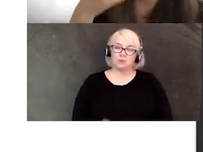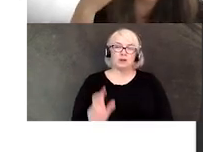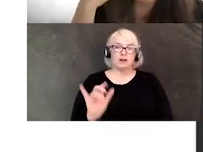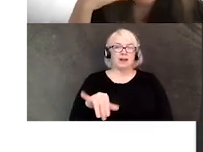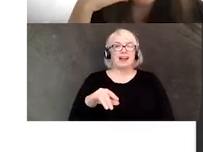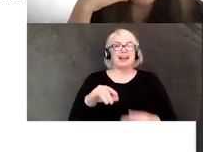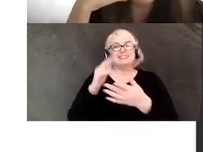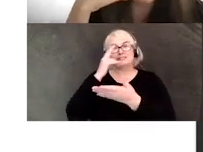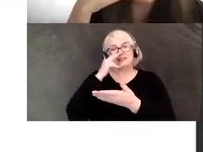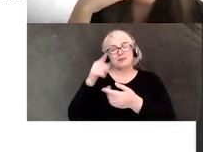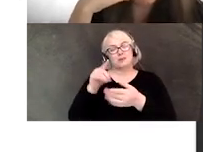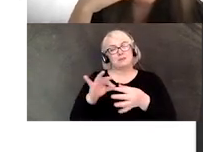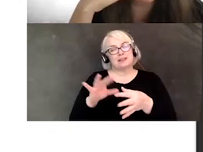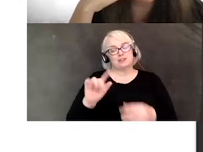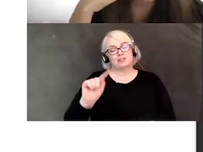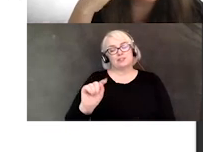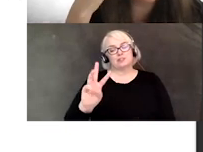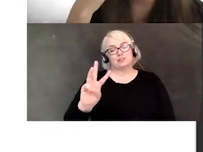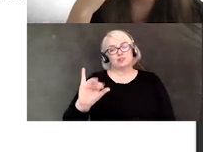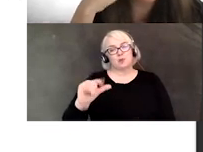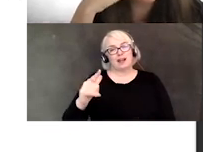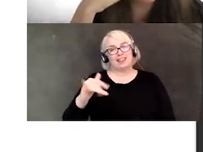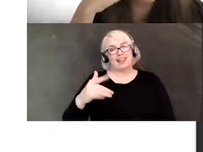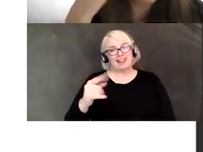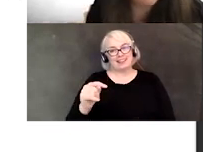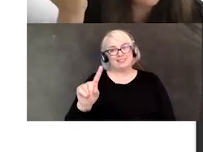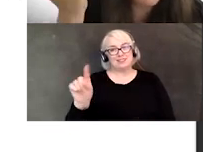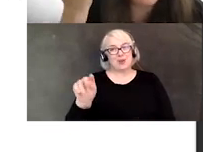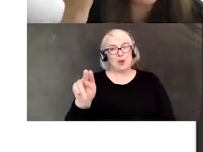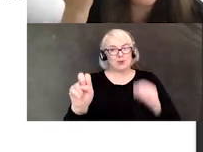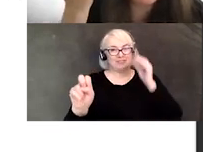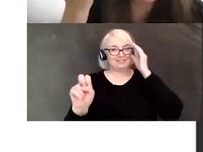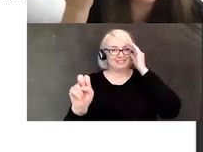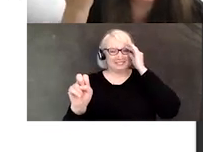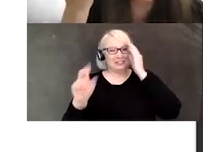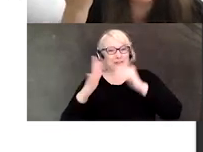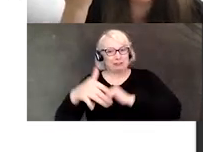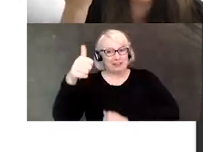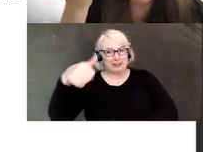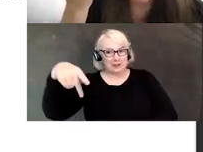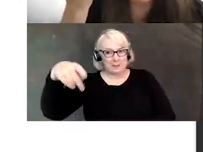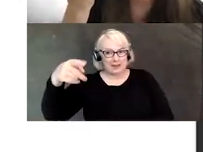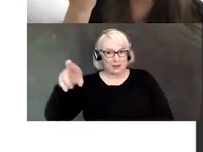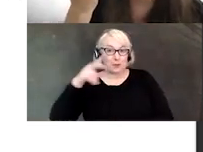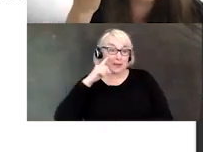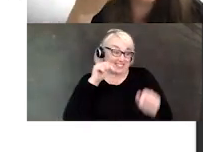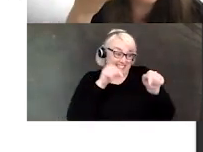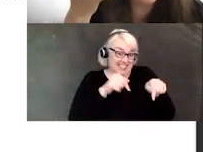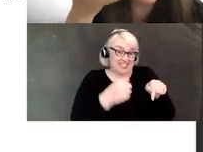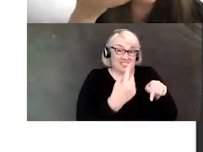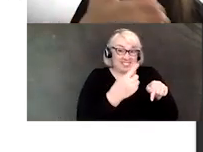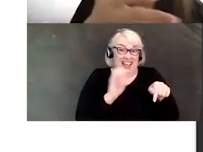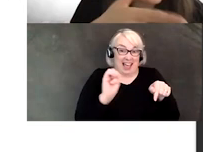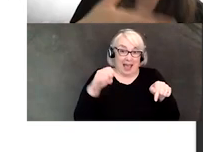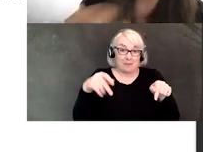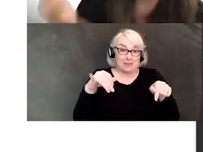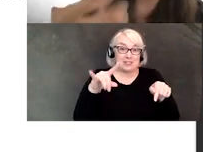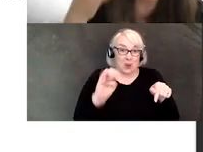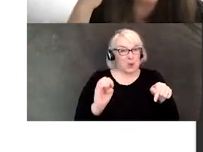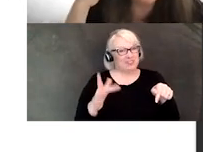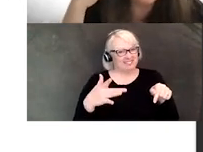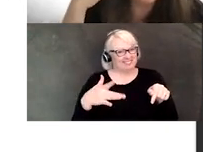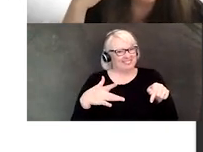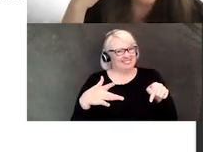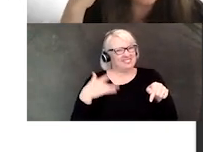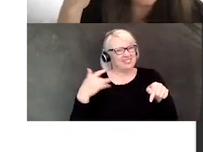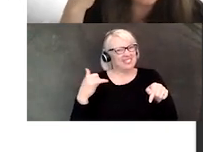earlier, um, because this episode really has some twilight zone vibes. Um, and I wondered, did you kind of, did you, when you were writing